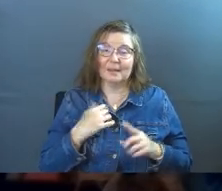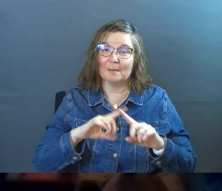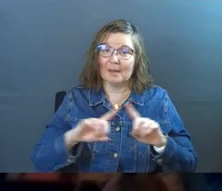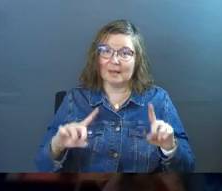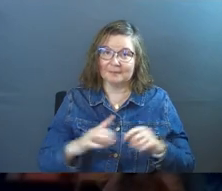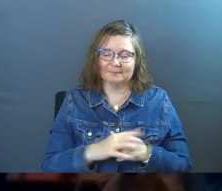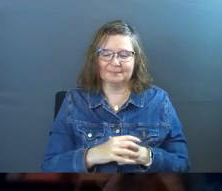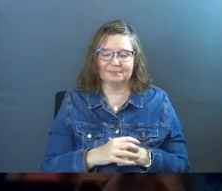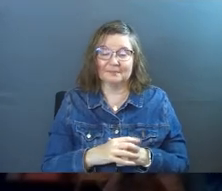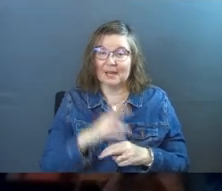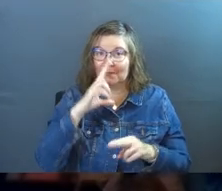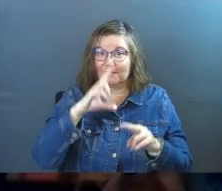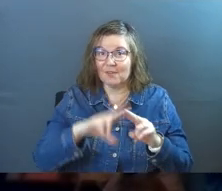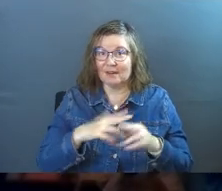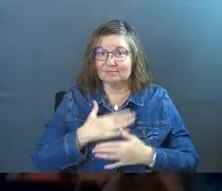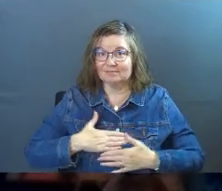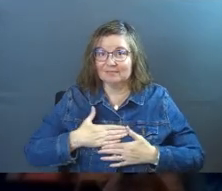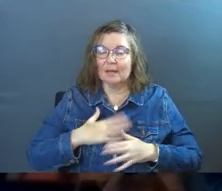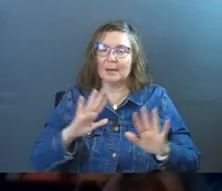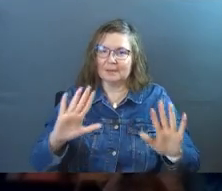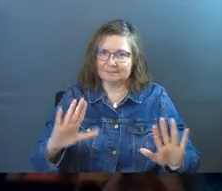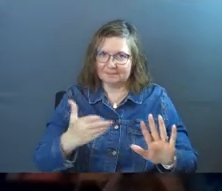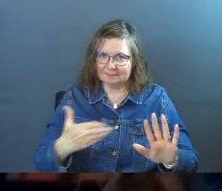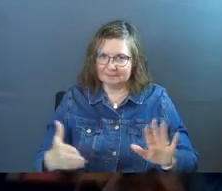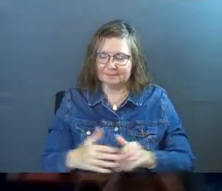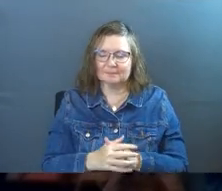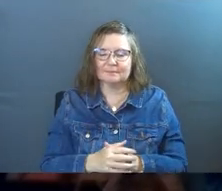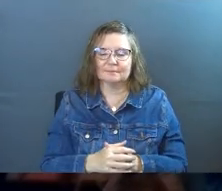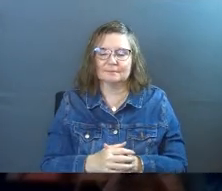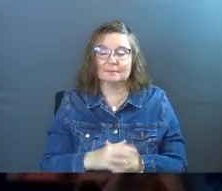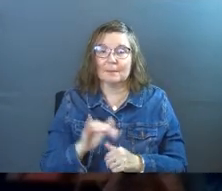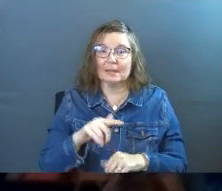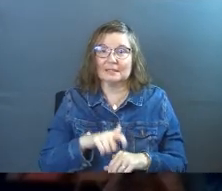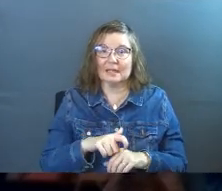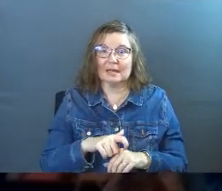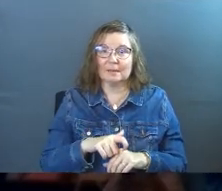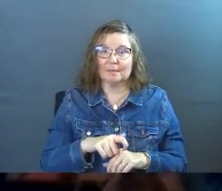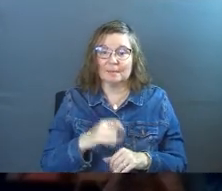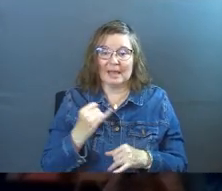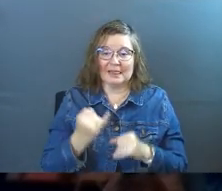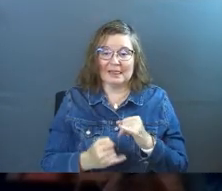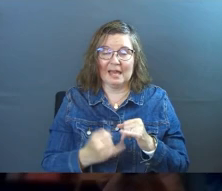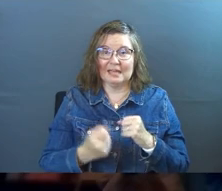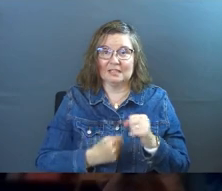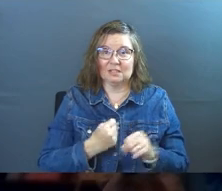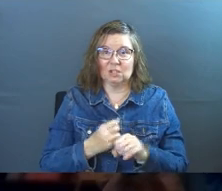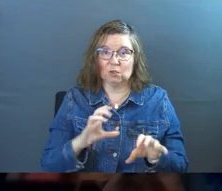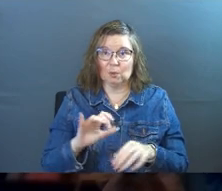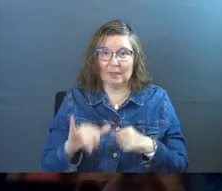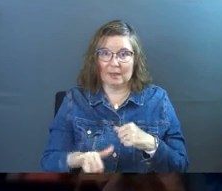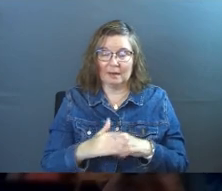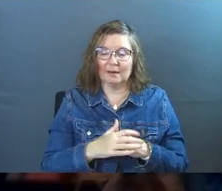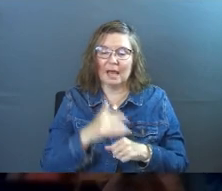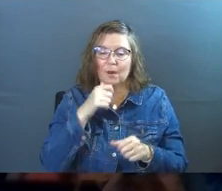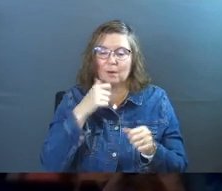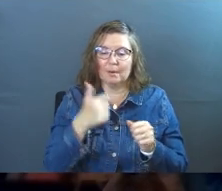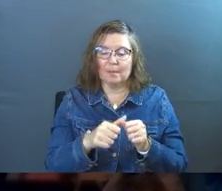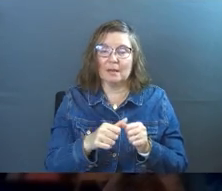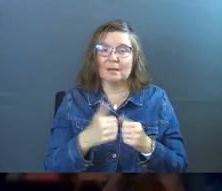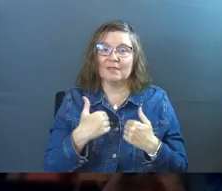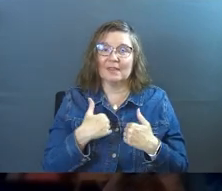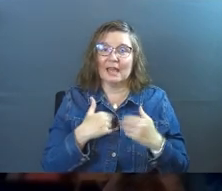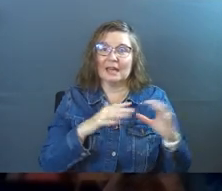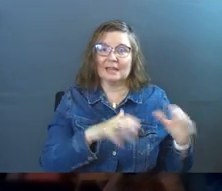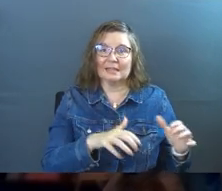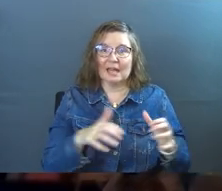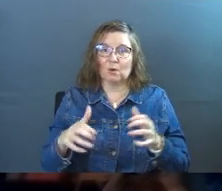But it was fun. I enjoyed it. But here's the thing. By the time I got to my very last year doing that, I remember that they